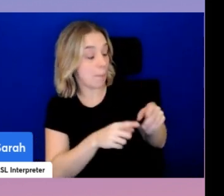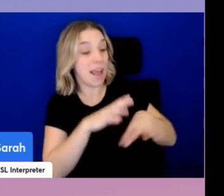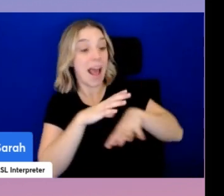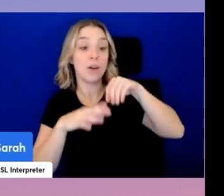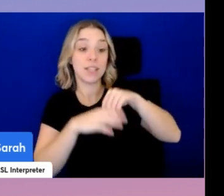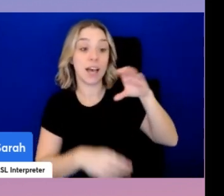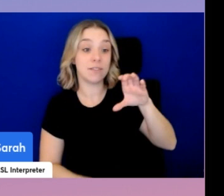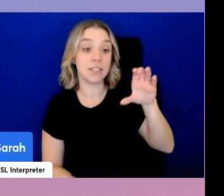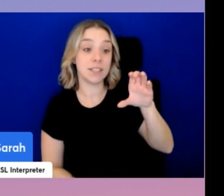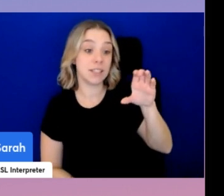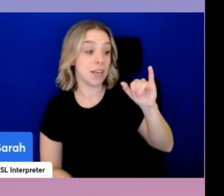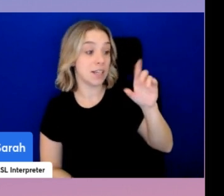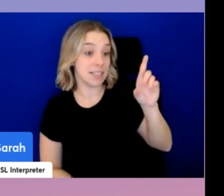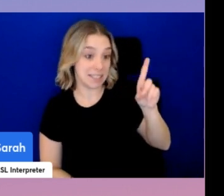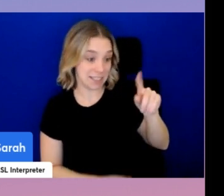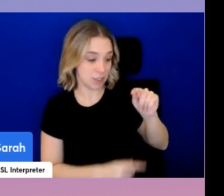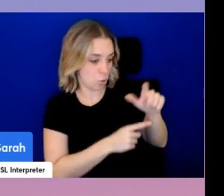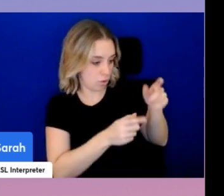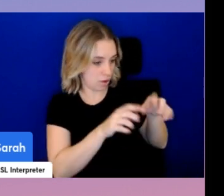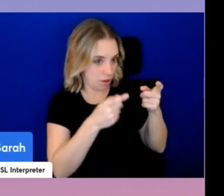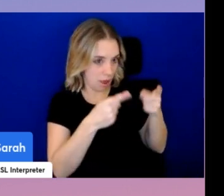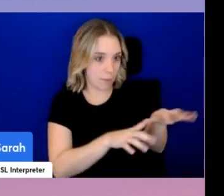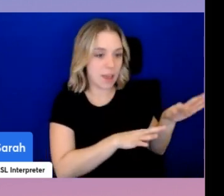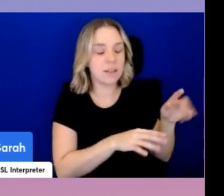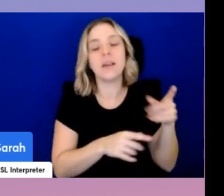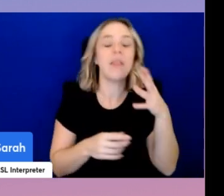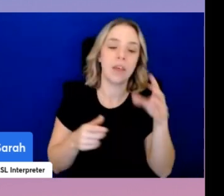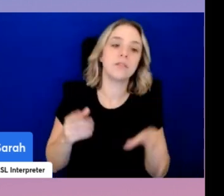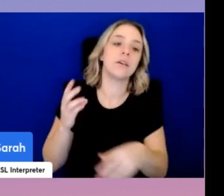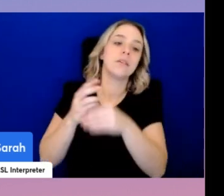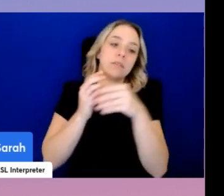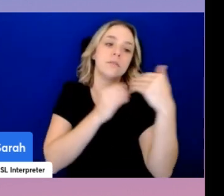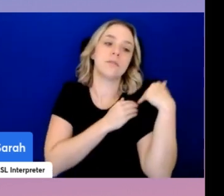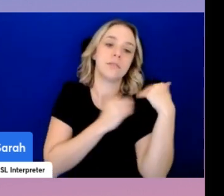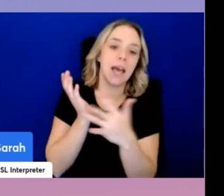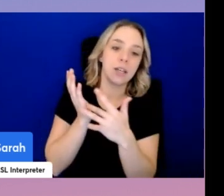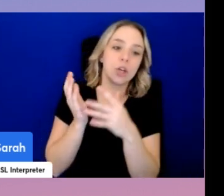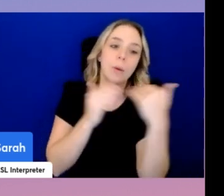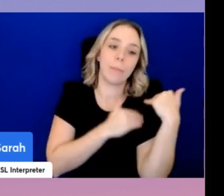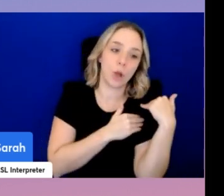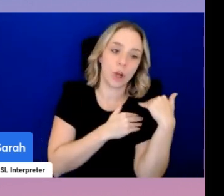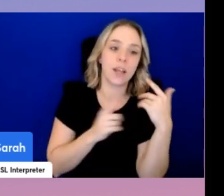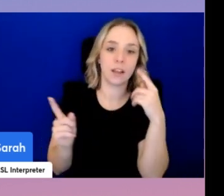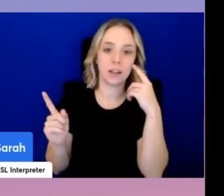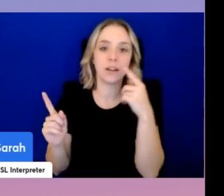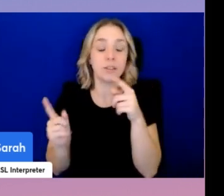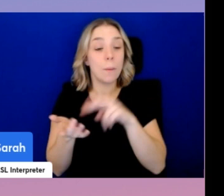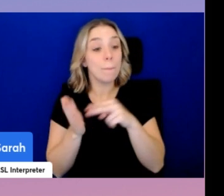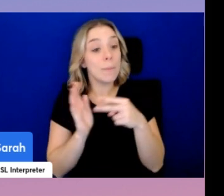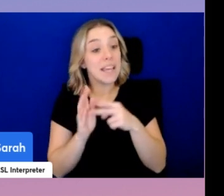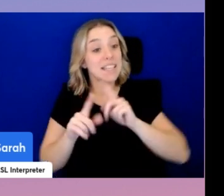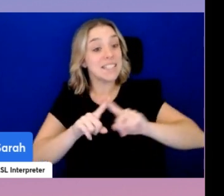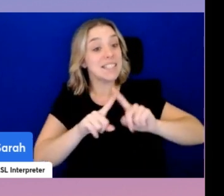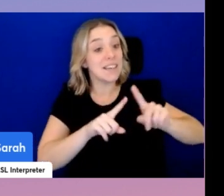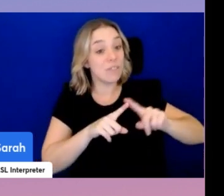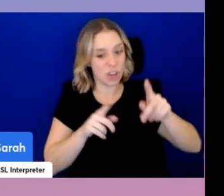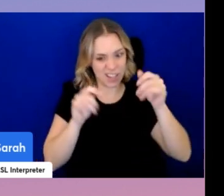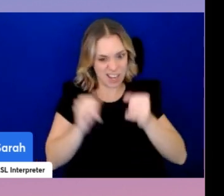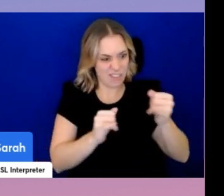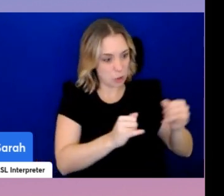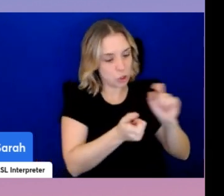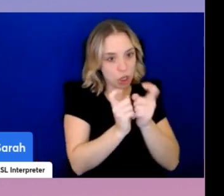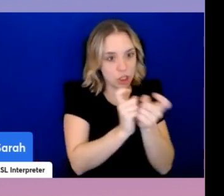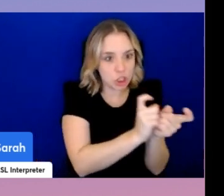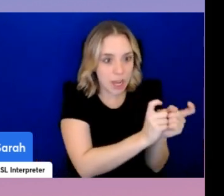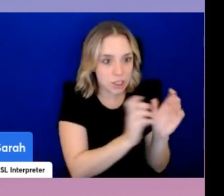of truth, which in turn adds the additional technical burden of drift, which means that different individuals are making changes to a configuration